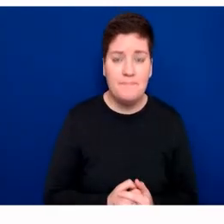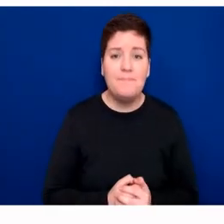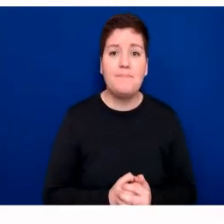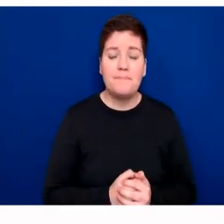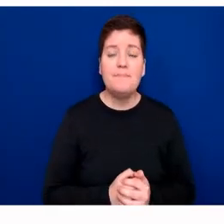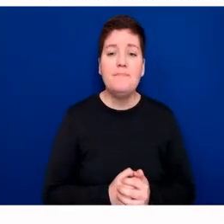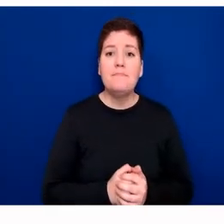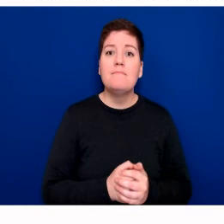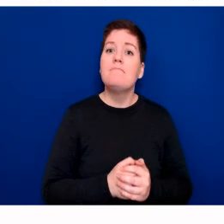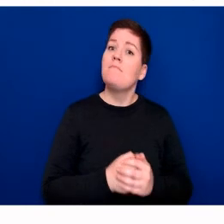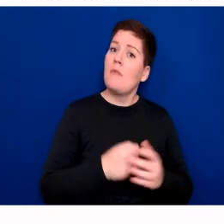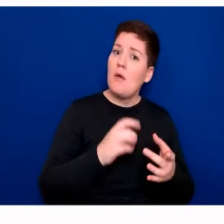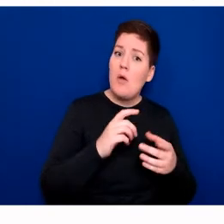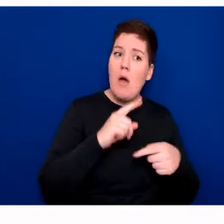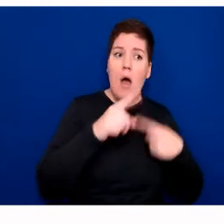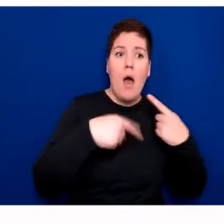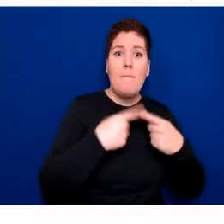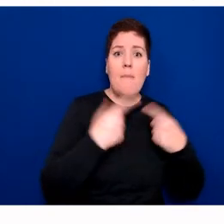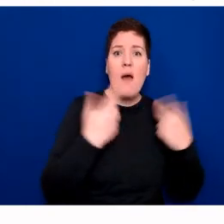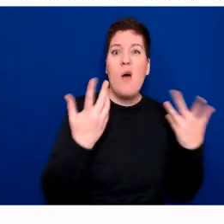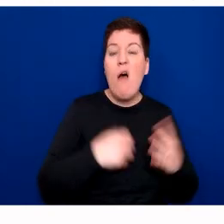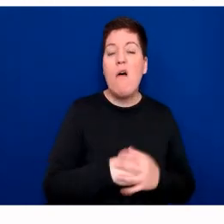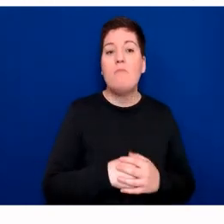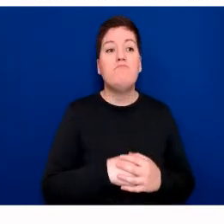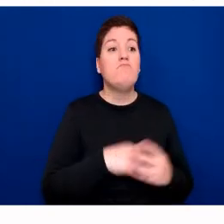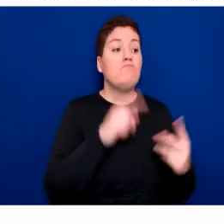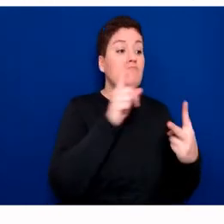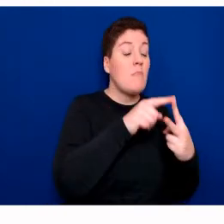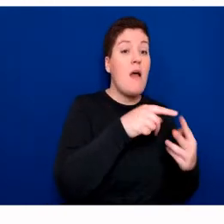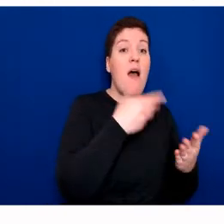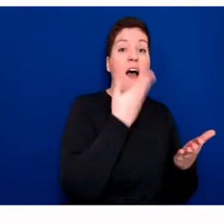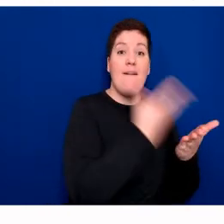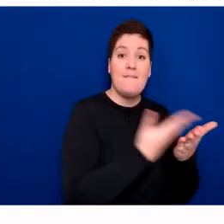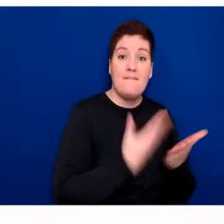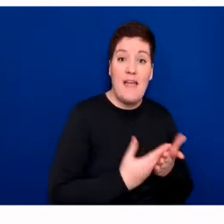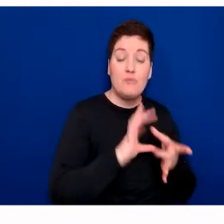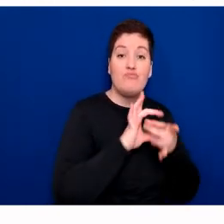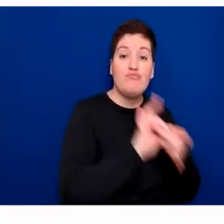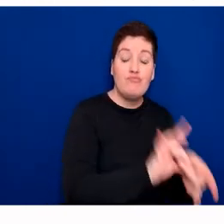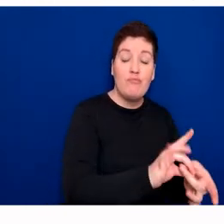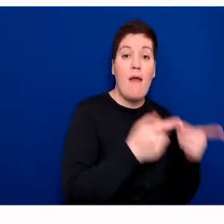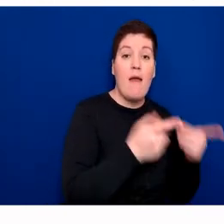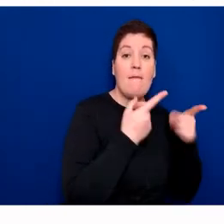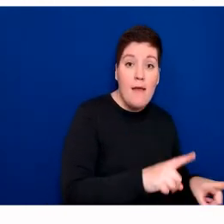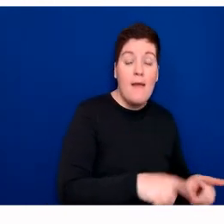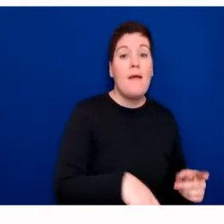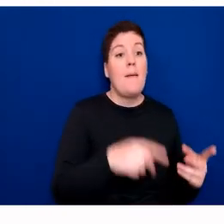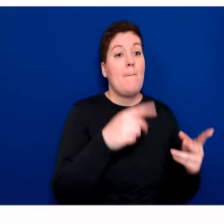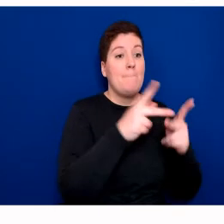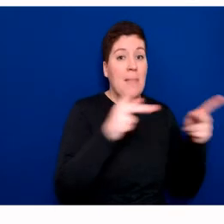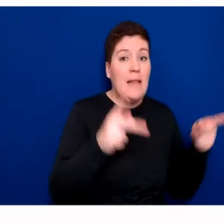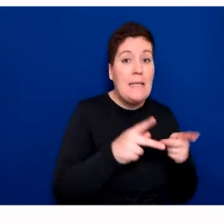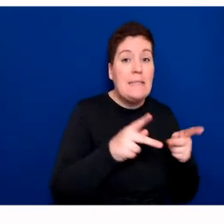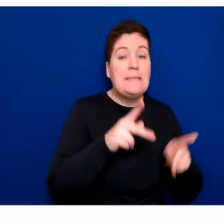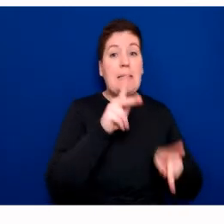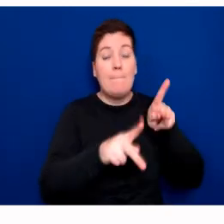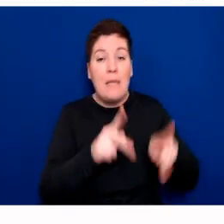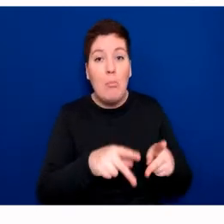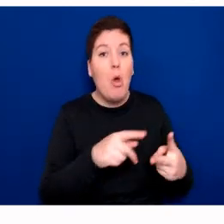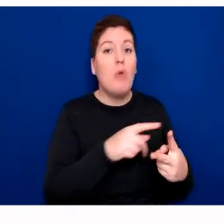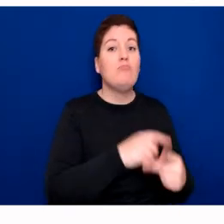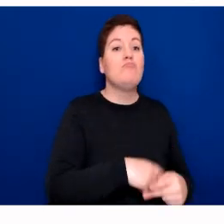general audience. They are fact-based reporting on events, places, and people, and typically written in the author's